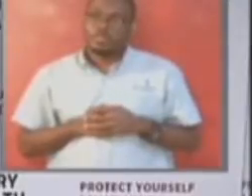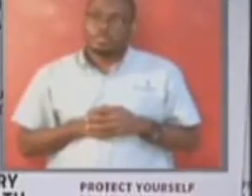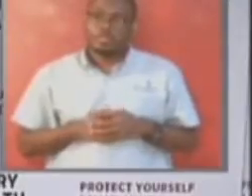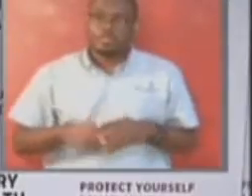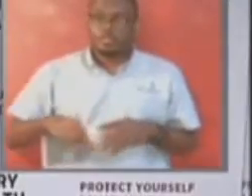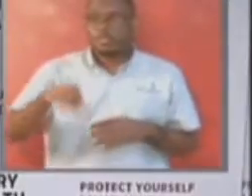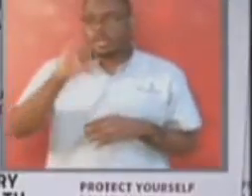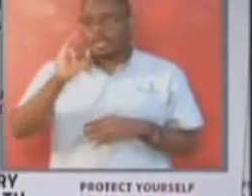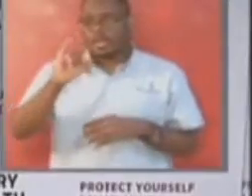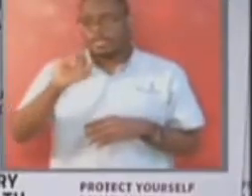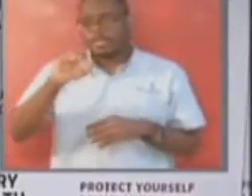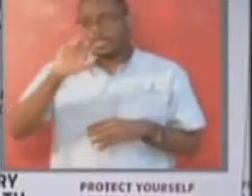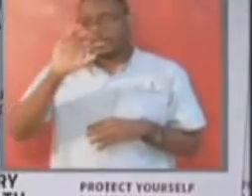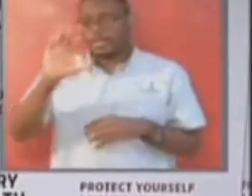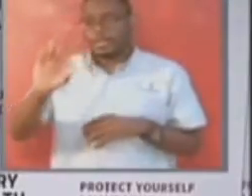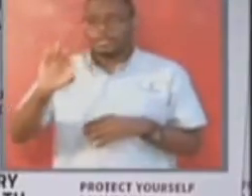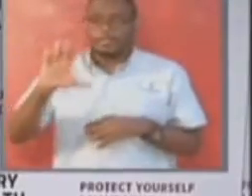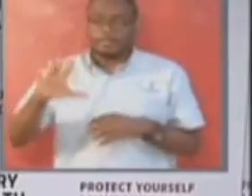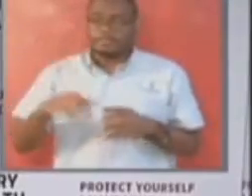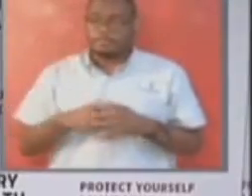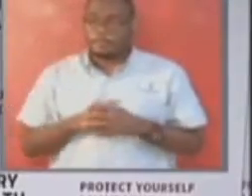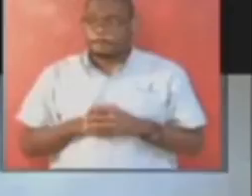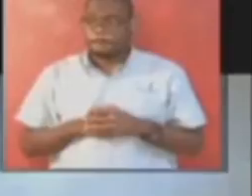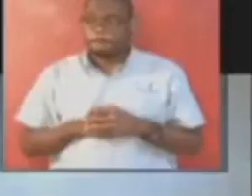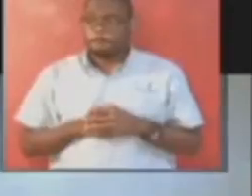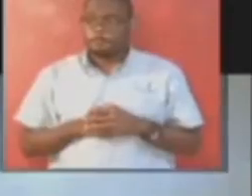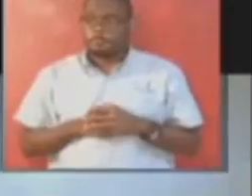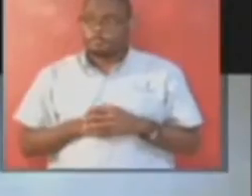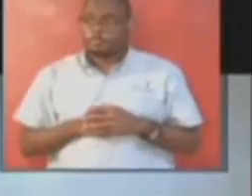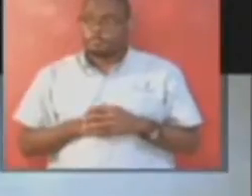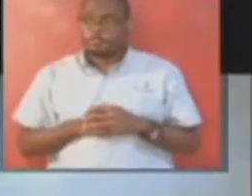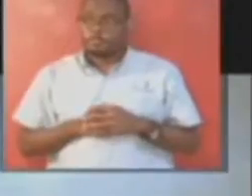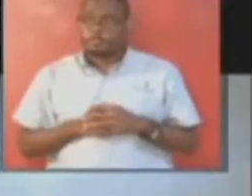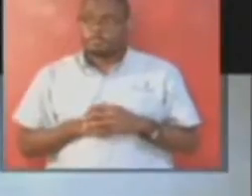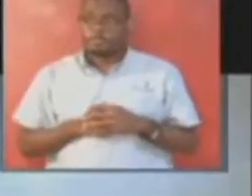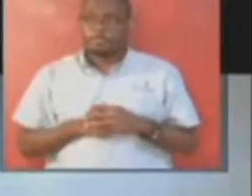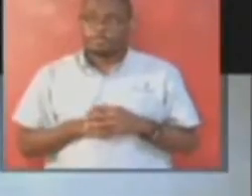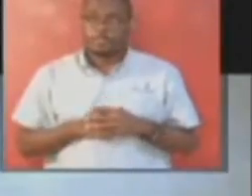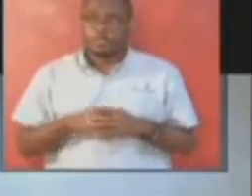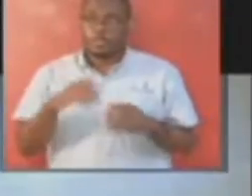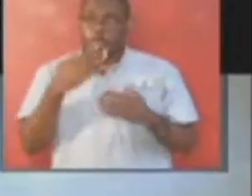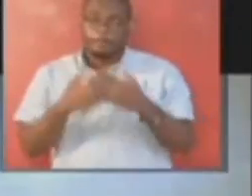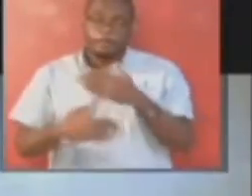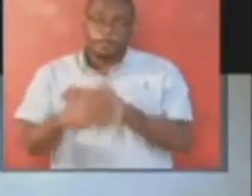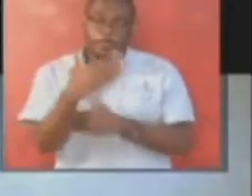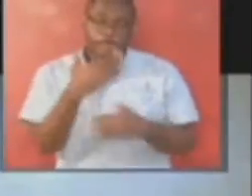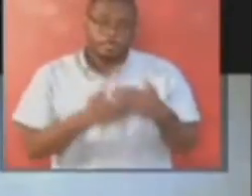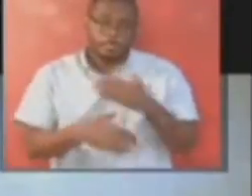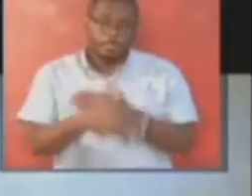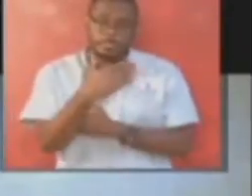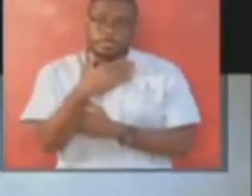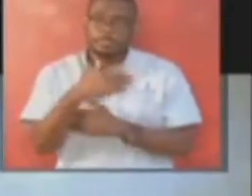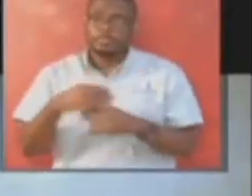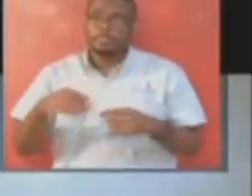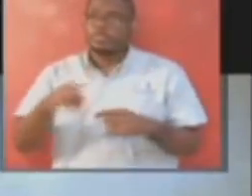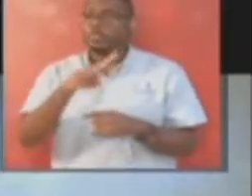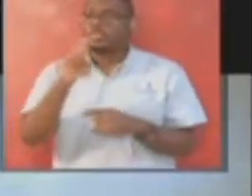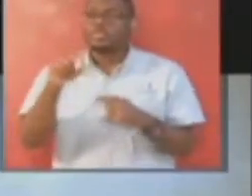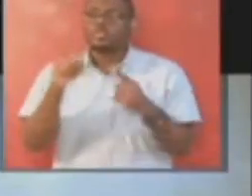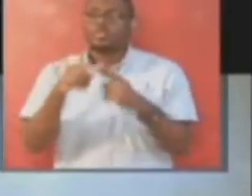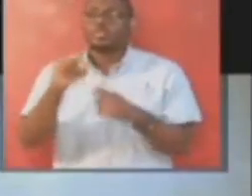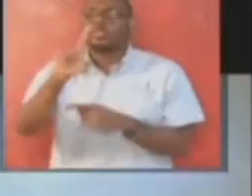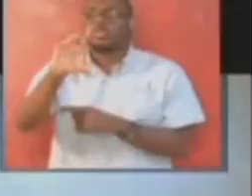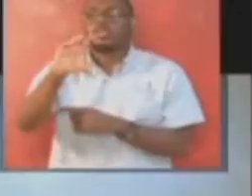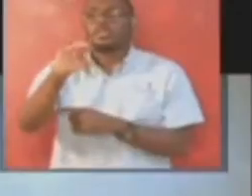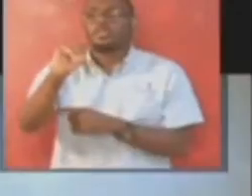for your questions now, please. Yes, good morning to you, Candace. Morning to everyone else there. CMO, just to go back